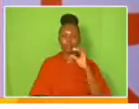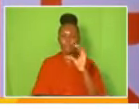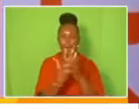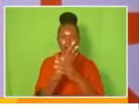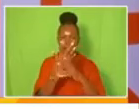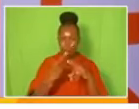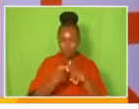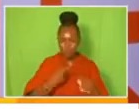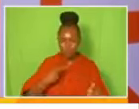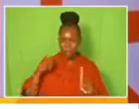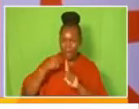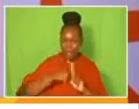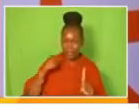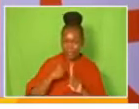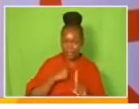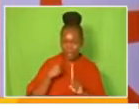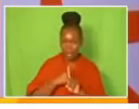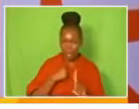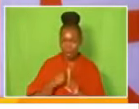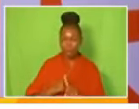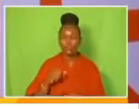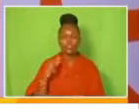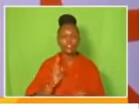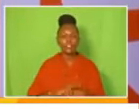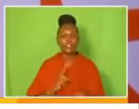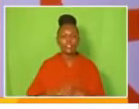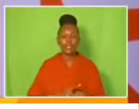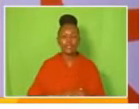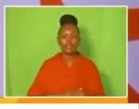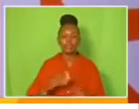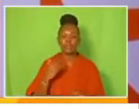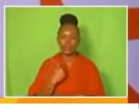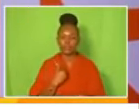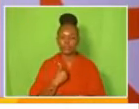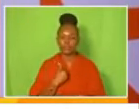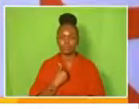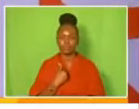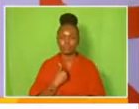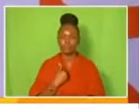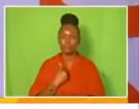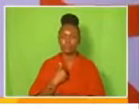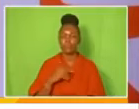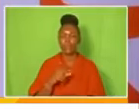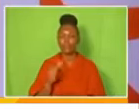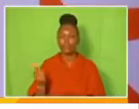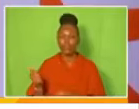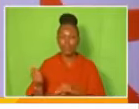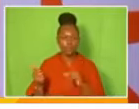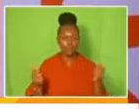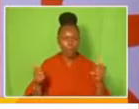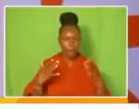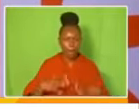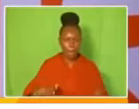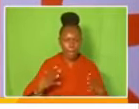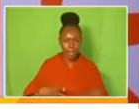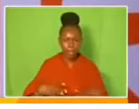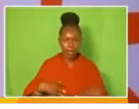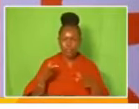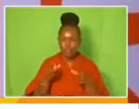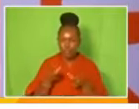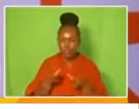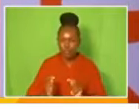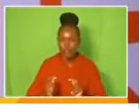struggle. When a tiny elite of forces of status quo tried to circumvent